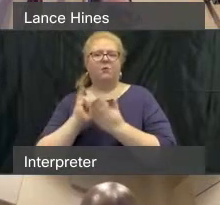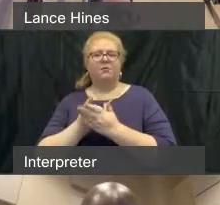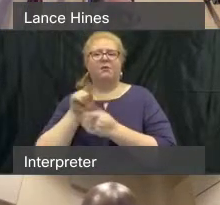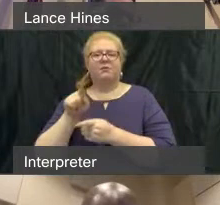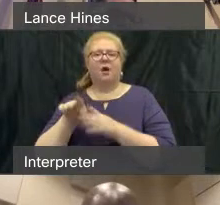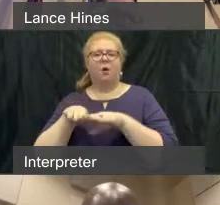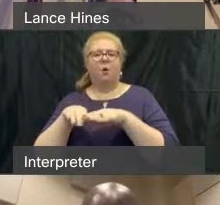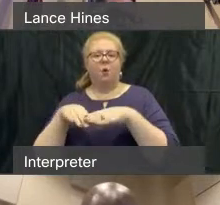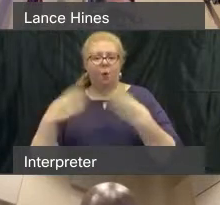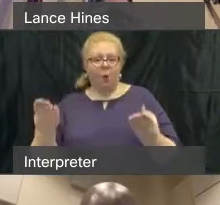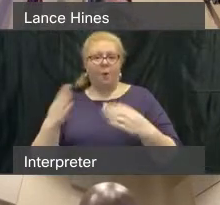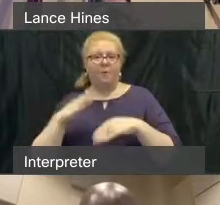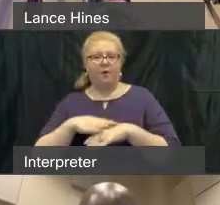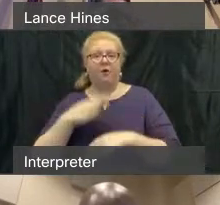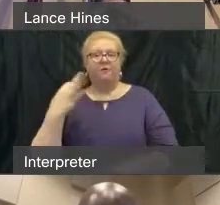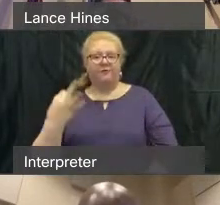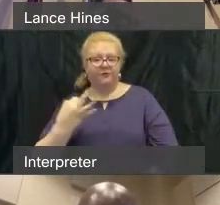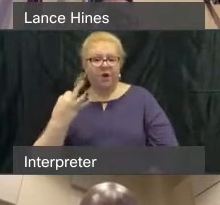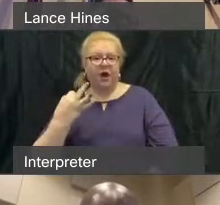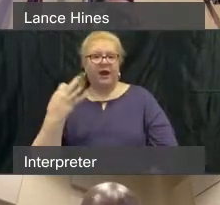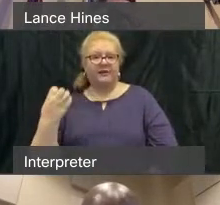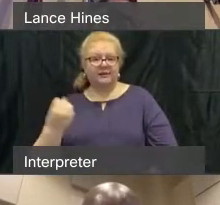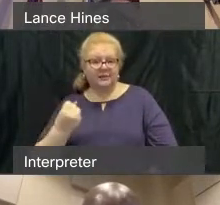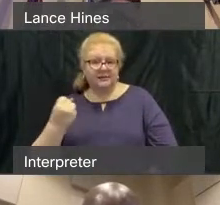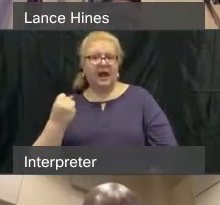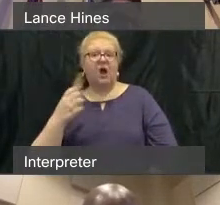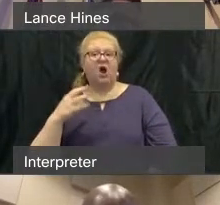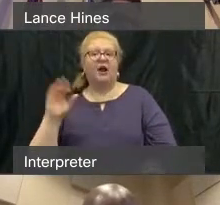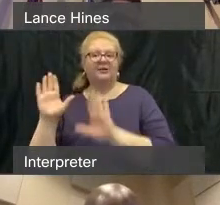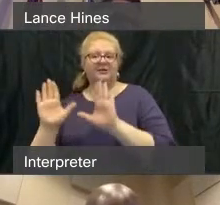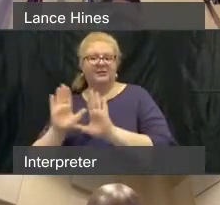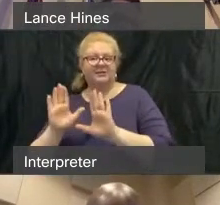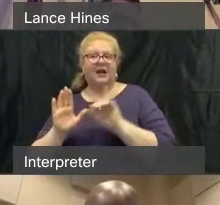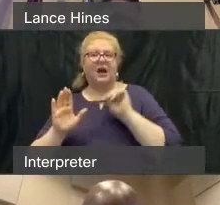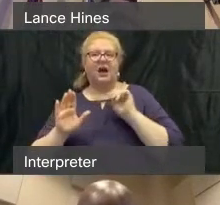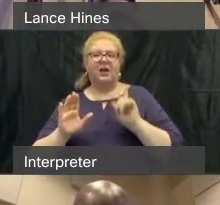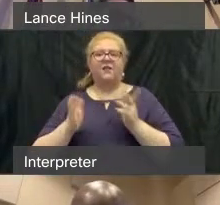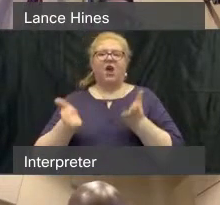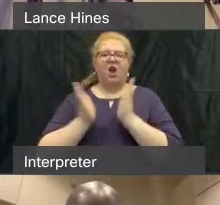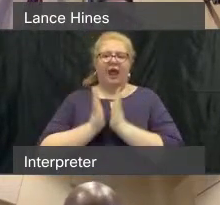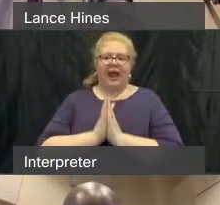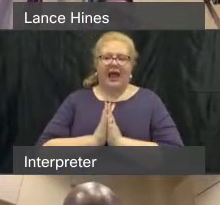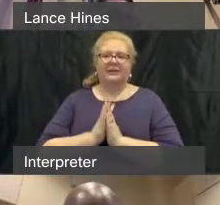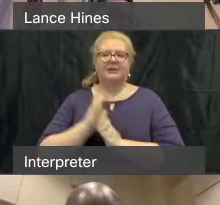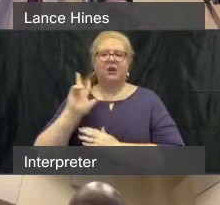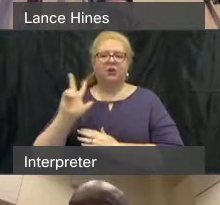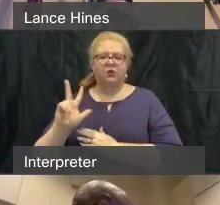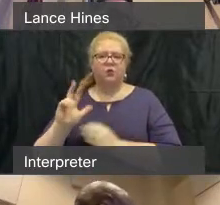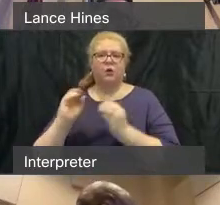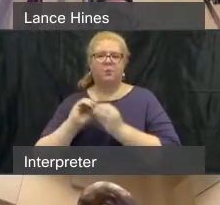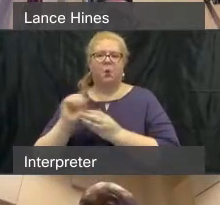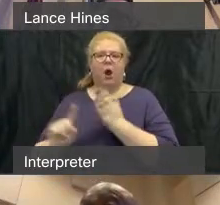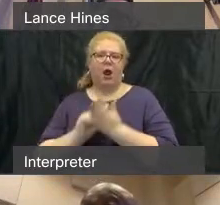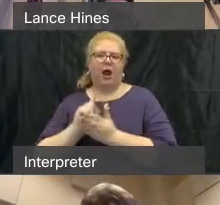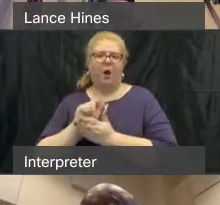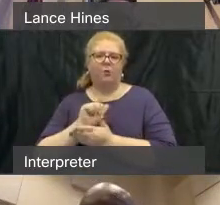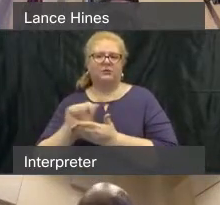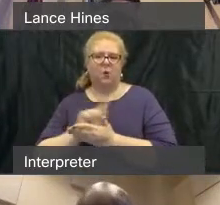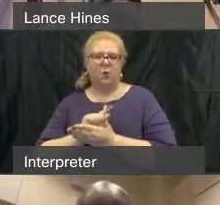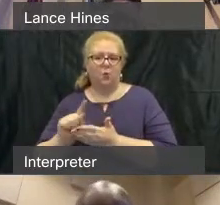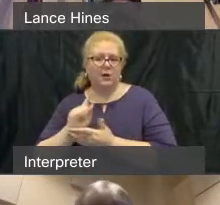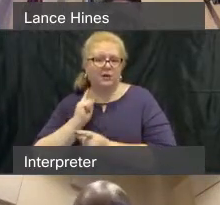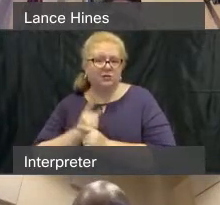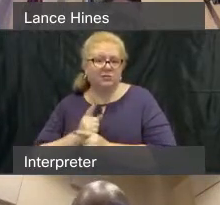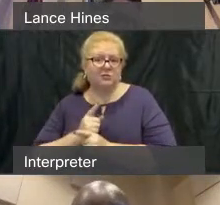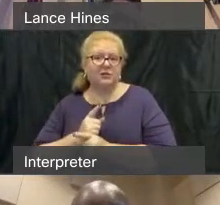Saturday, and Sunday. And this is just asking for 3 more hours a week. Is that what it is? That is correct.